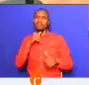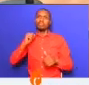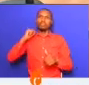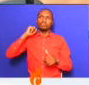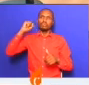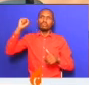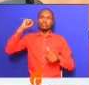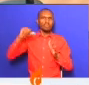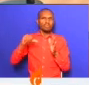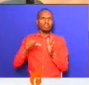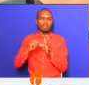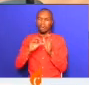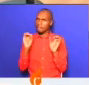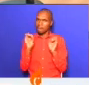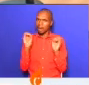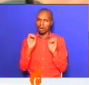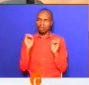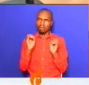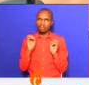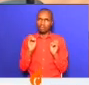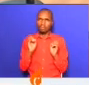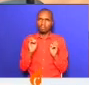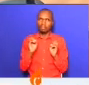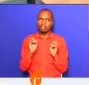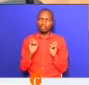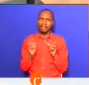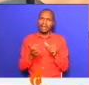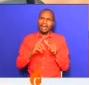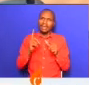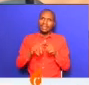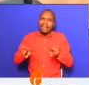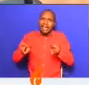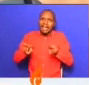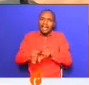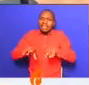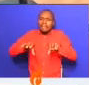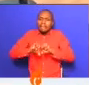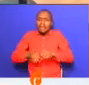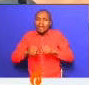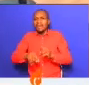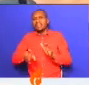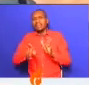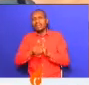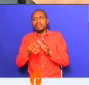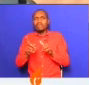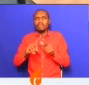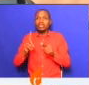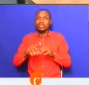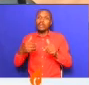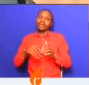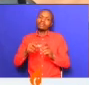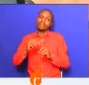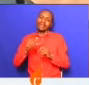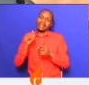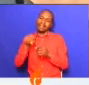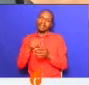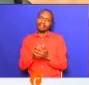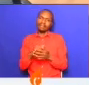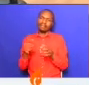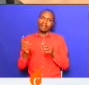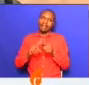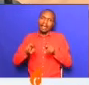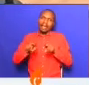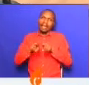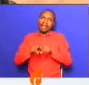not a political witch hunt. It is a contravention of the law, which is very clear. And the leader